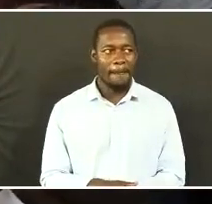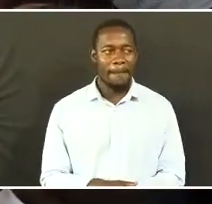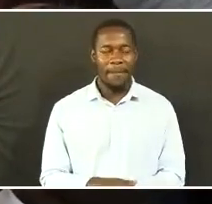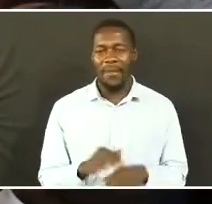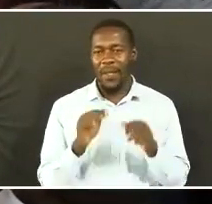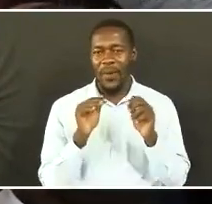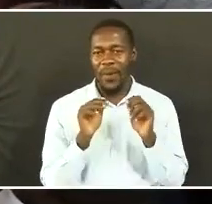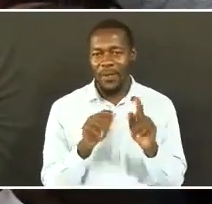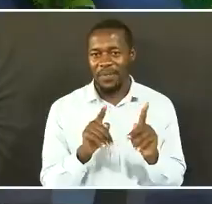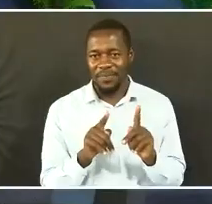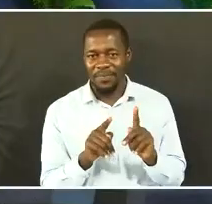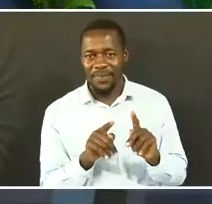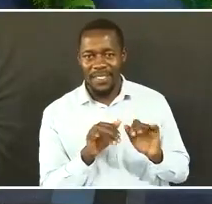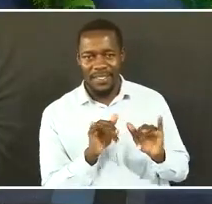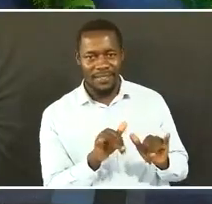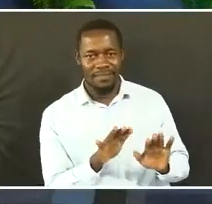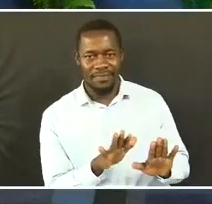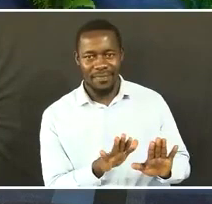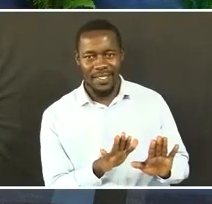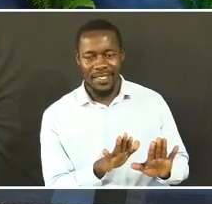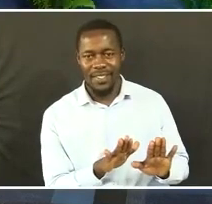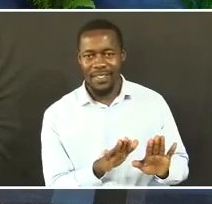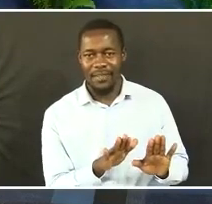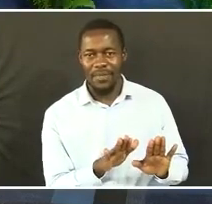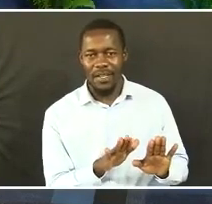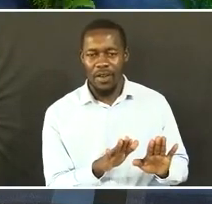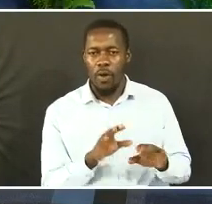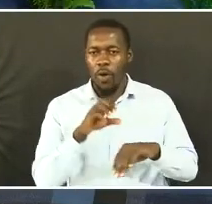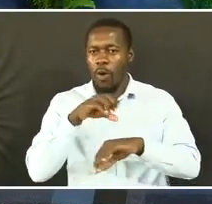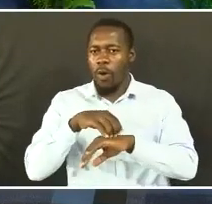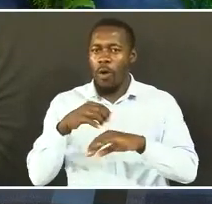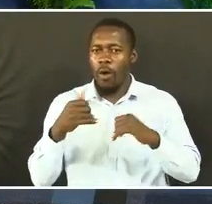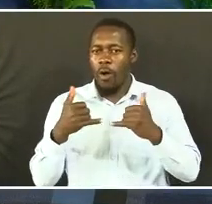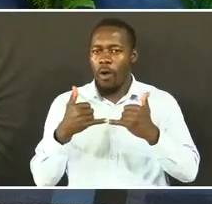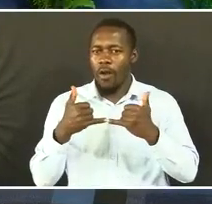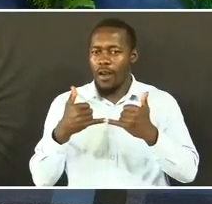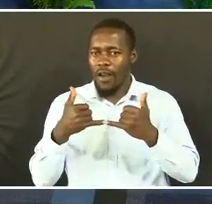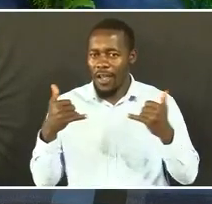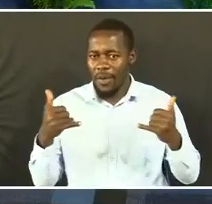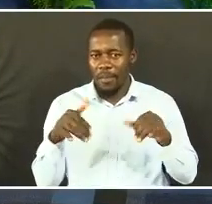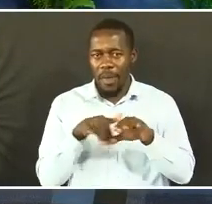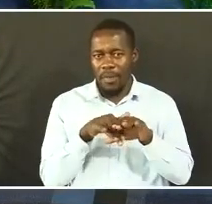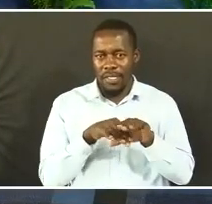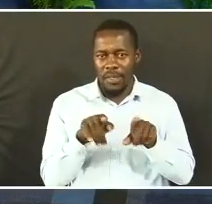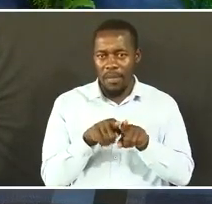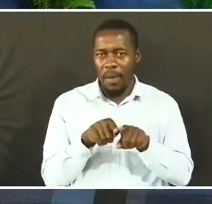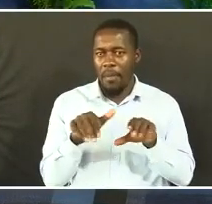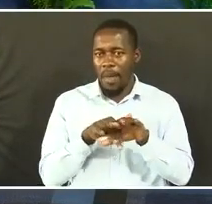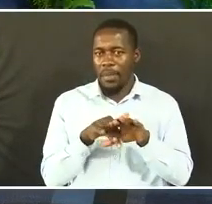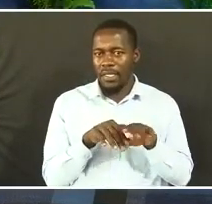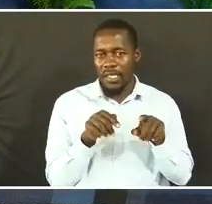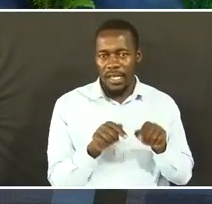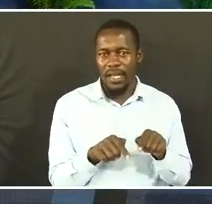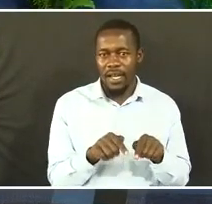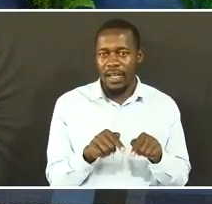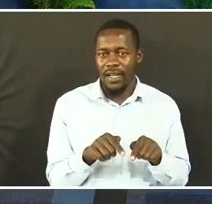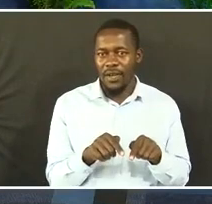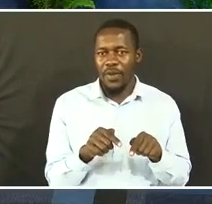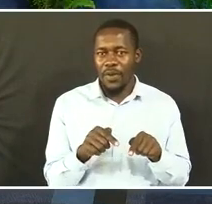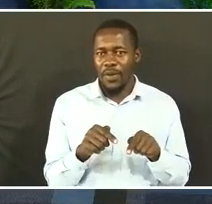But let's pause there for a moment, church, online and physically present, on hashtags,